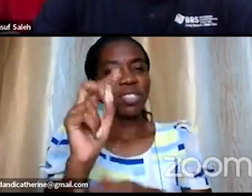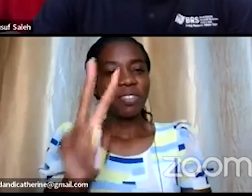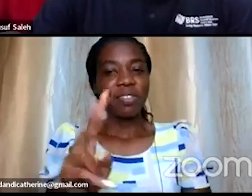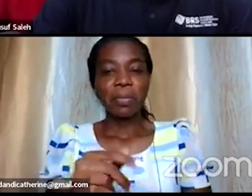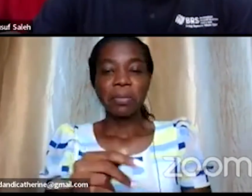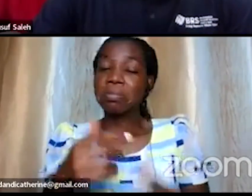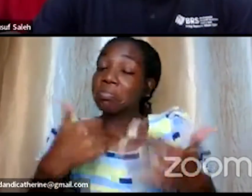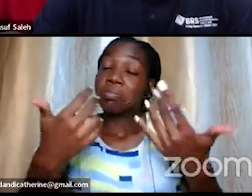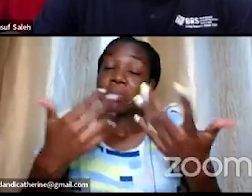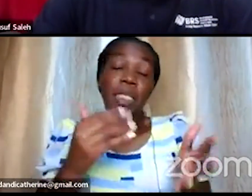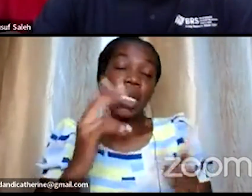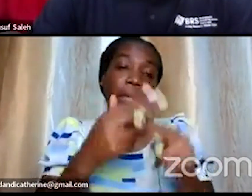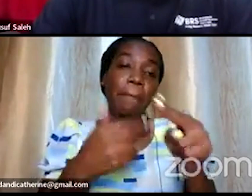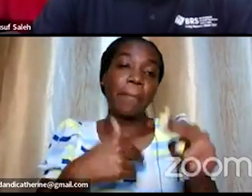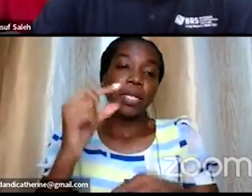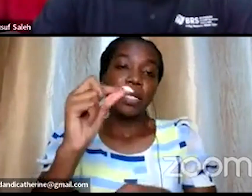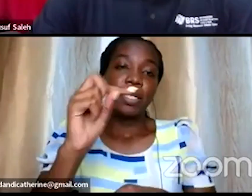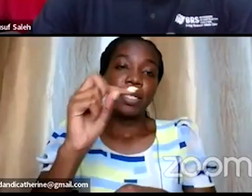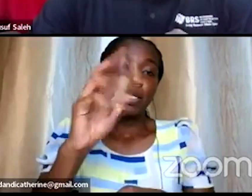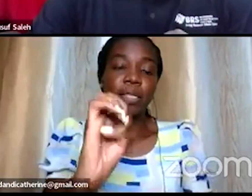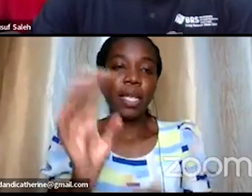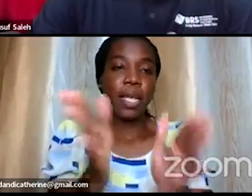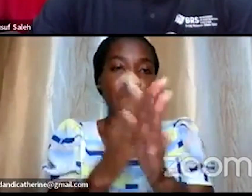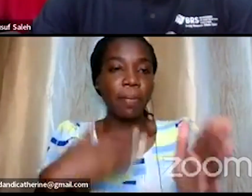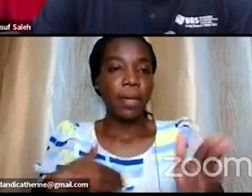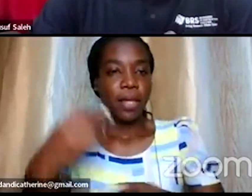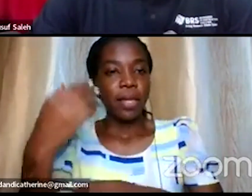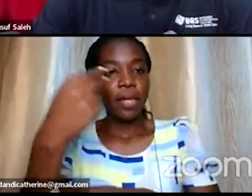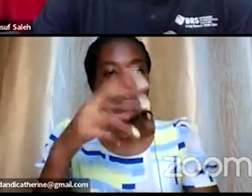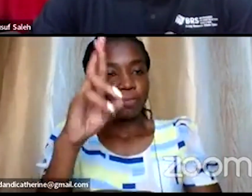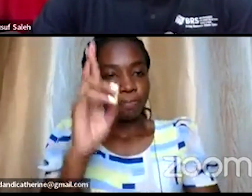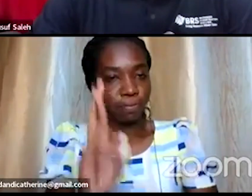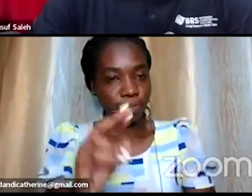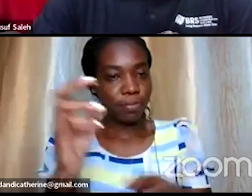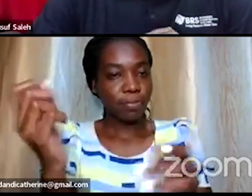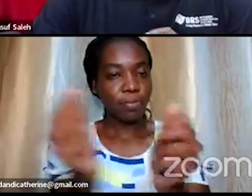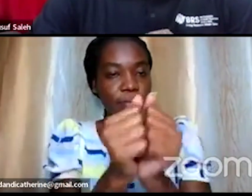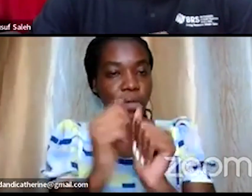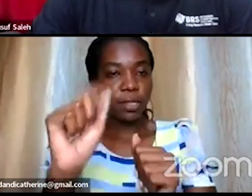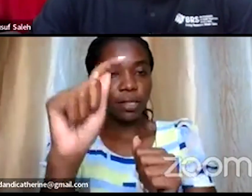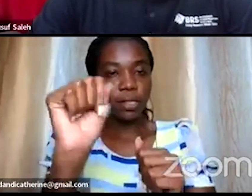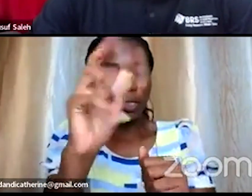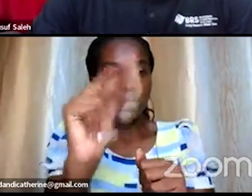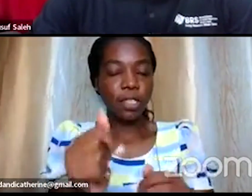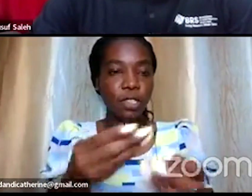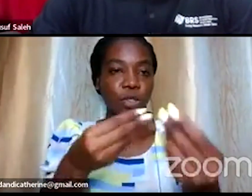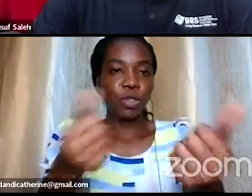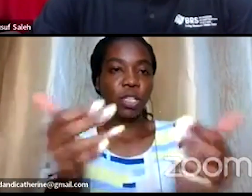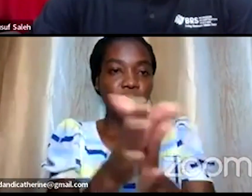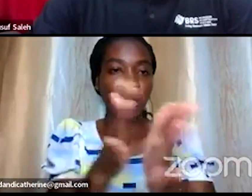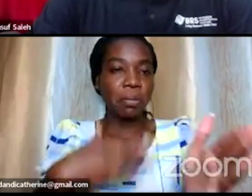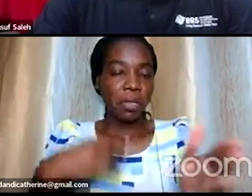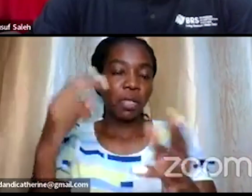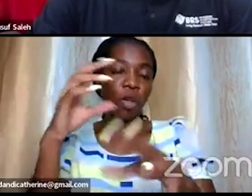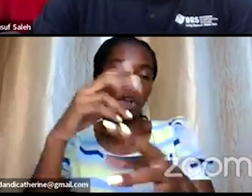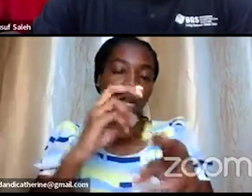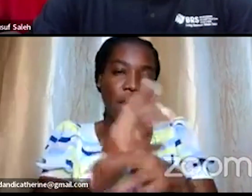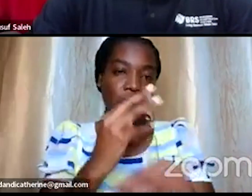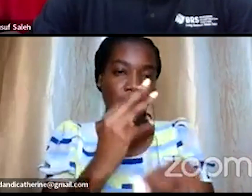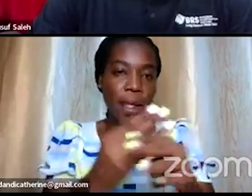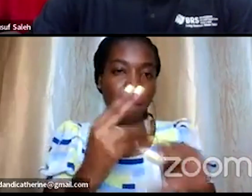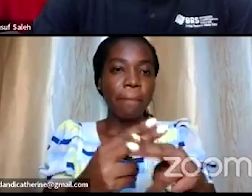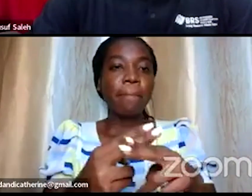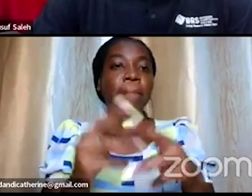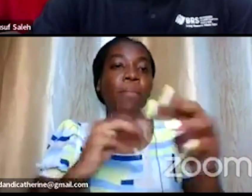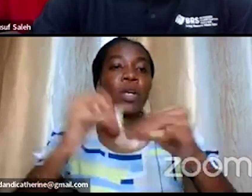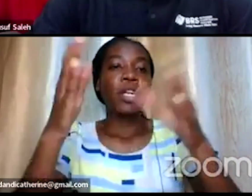Grace Nzula. I'm an HR consultant and trainer with Atara Solutions. I am otherwise known as moderator of choice. And you're tuned in